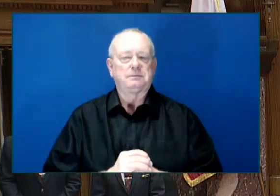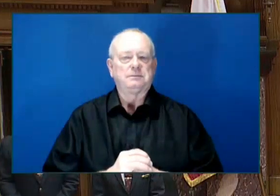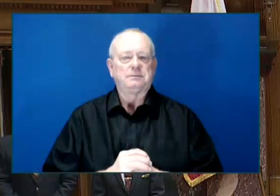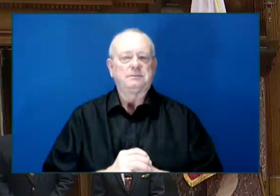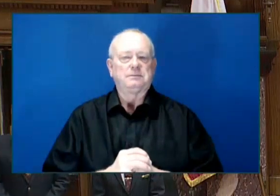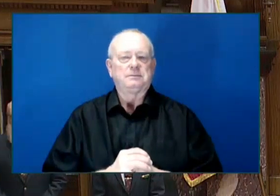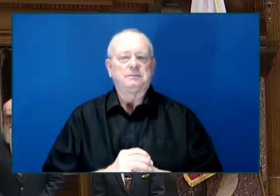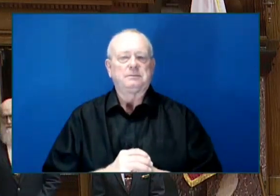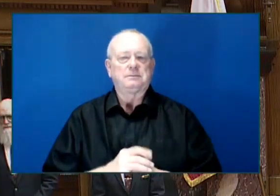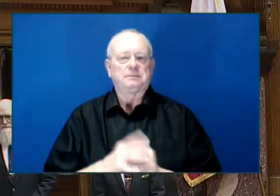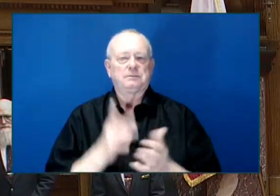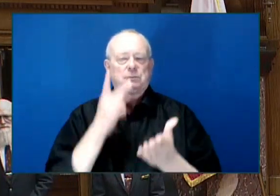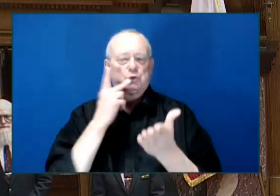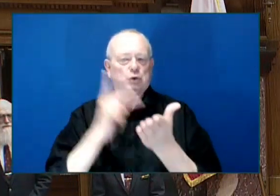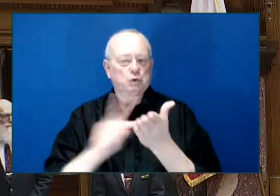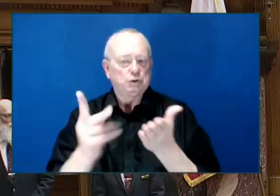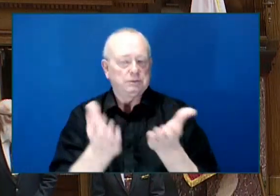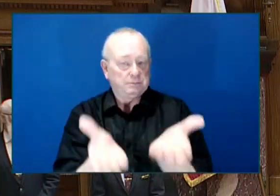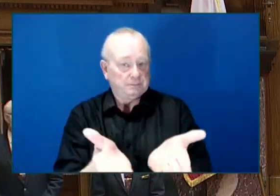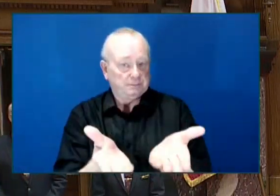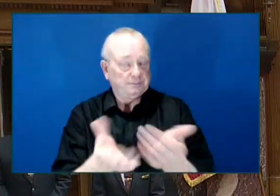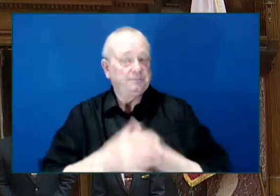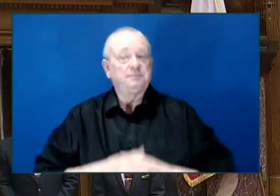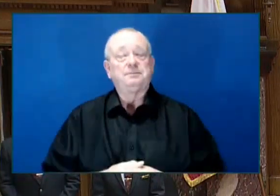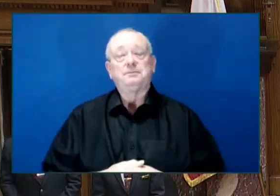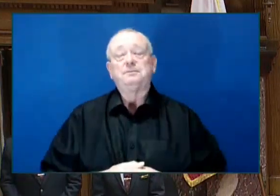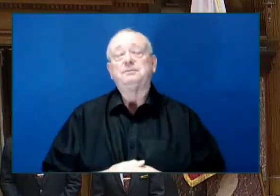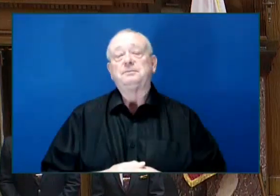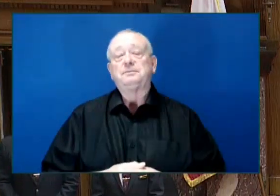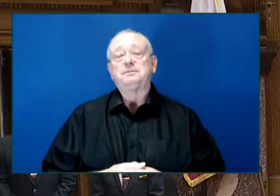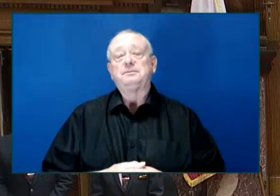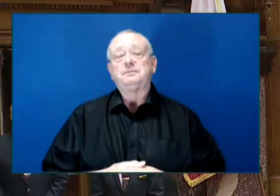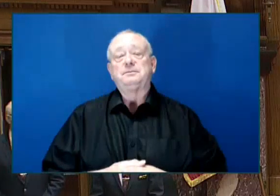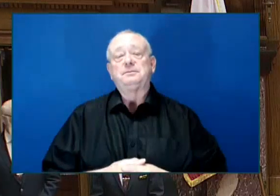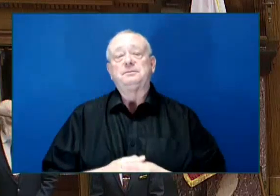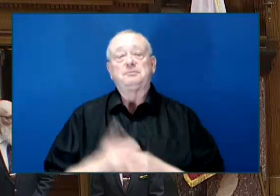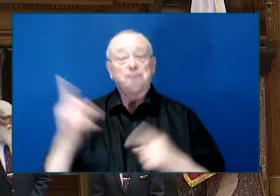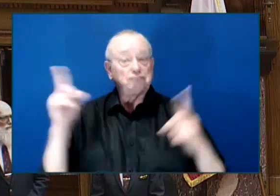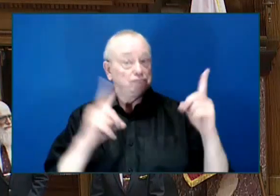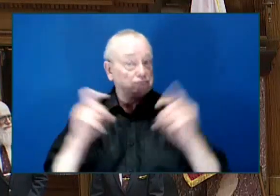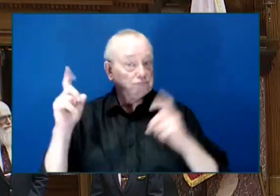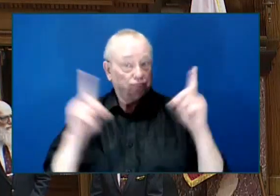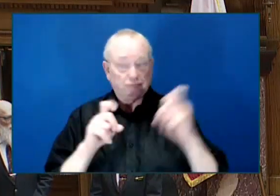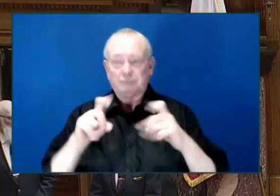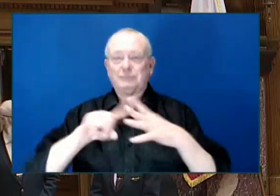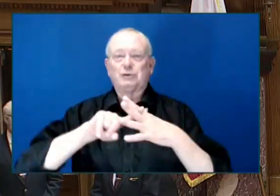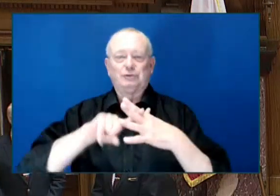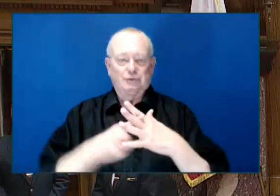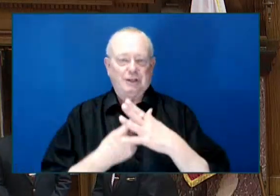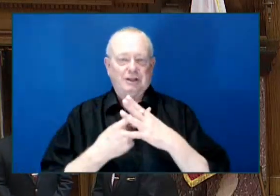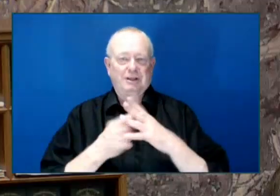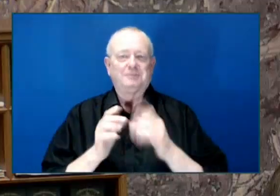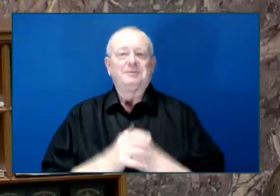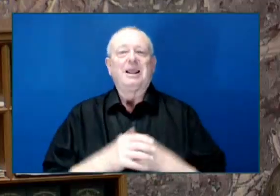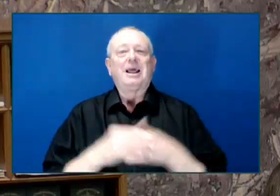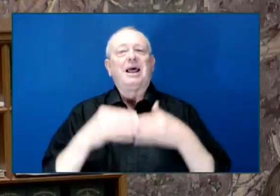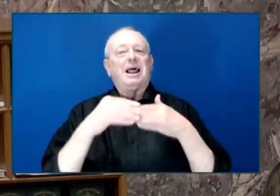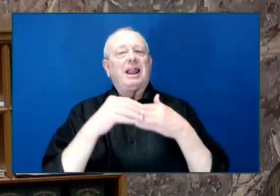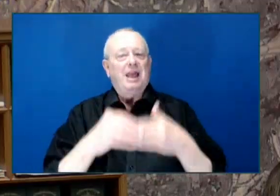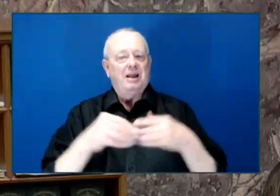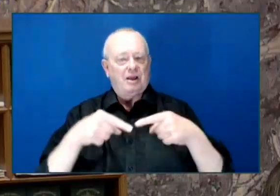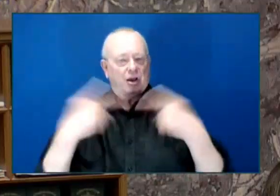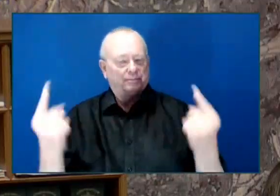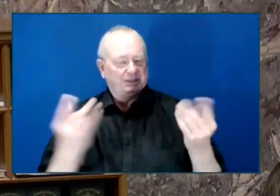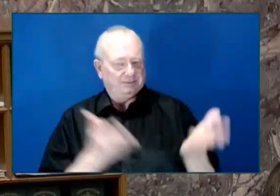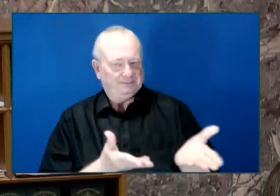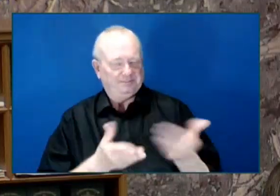Oral questions by members. Leader of the Official Opposition. Thank you, Mr. Speaker. Mr. Speaker, after a year of hardship, anxiety,